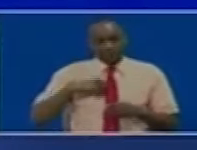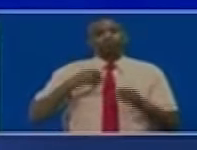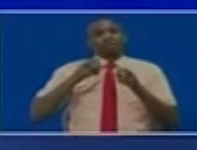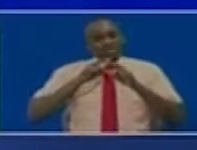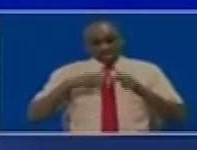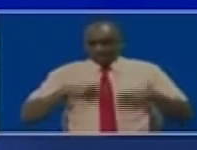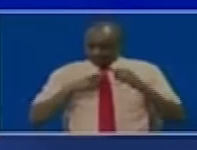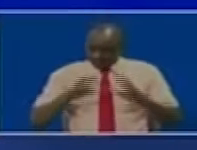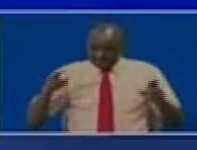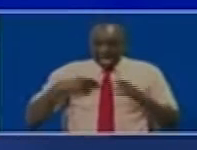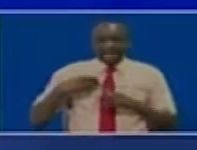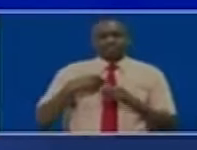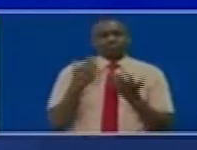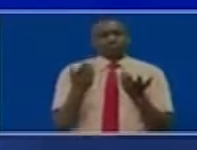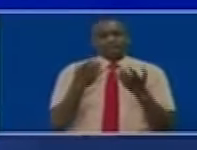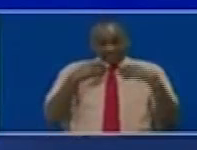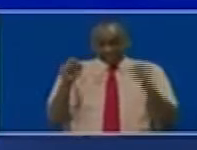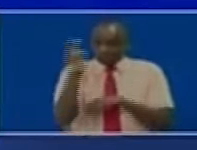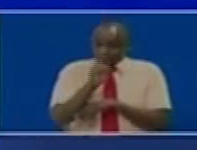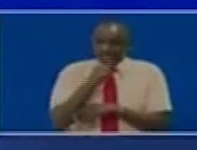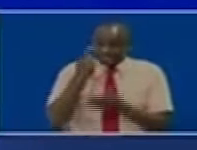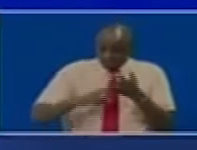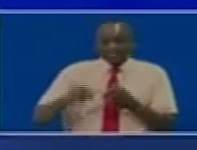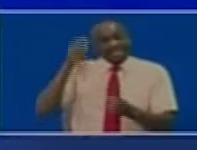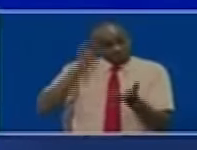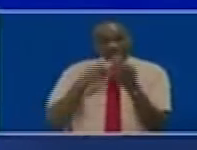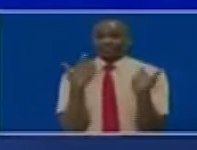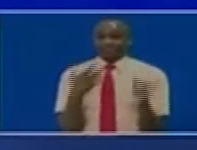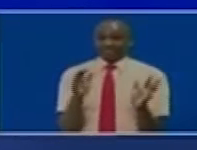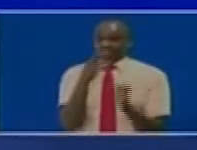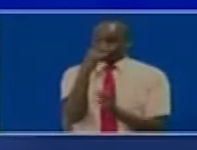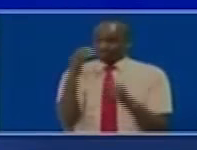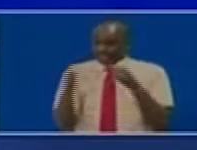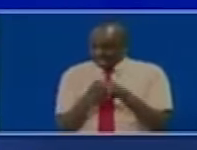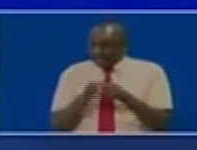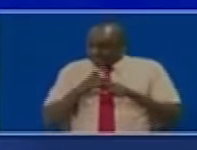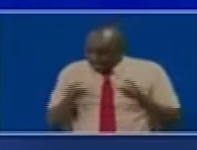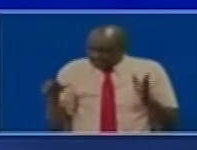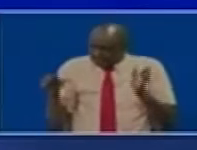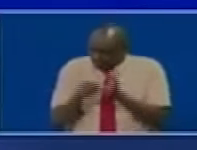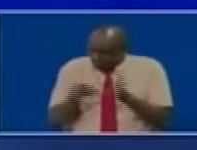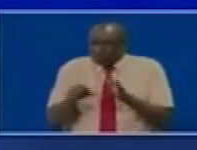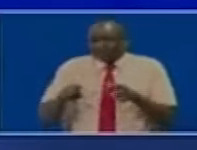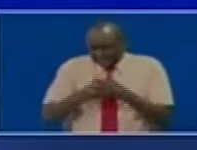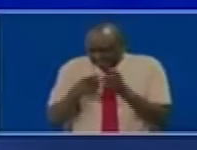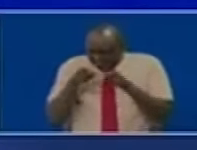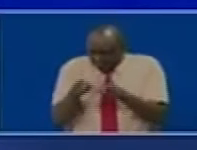President Yoweri Museveni officially recognized the kingdom in the year 2009, but tensions have continued to simmer in that region.